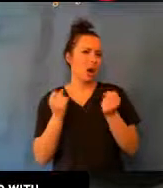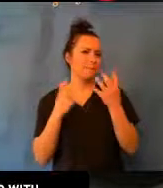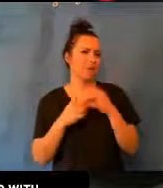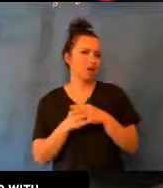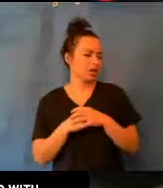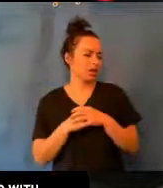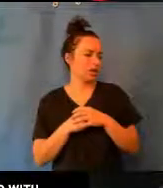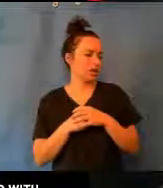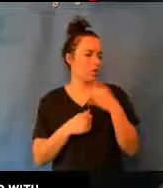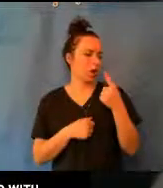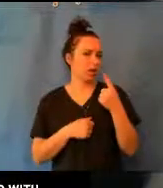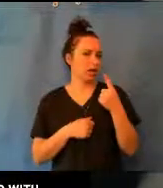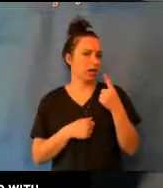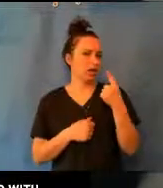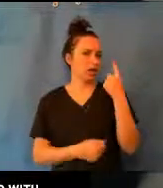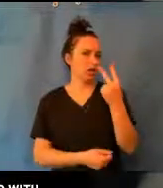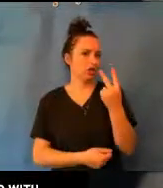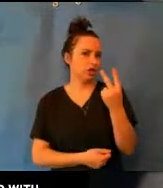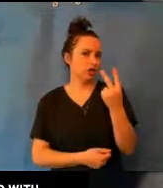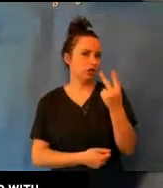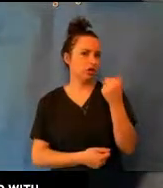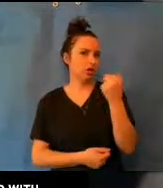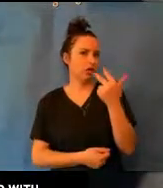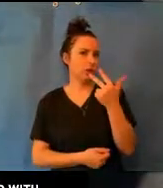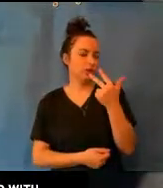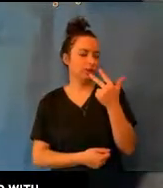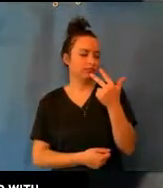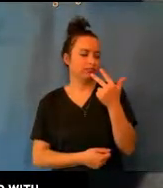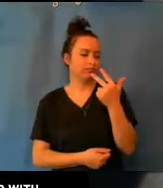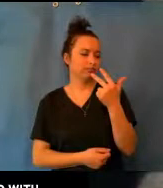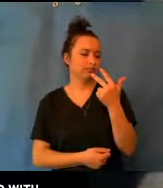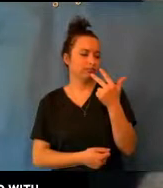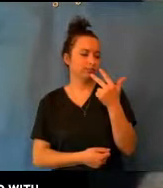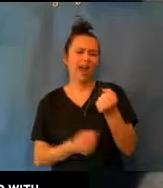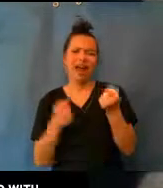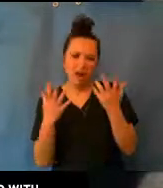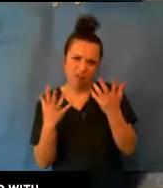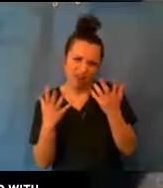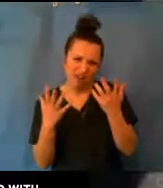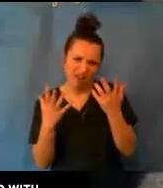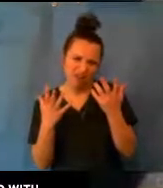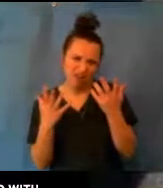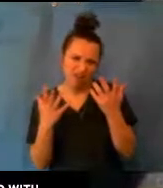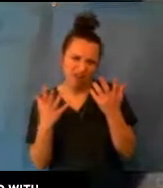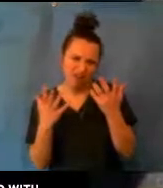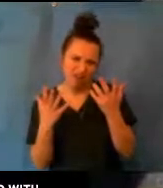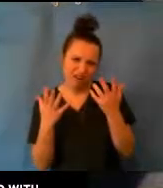Ready? 1, 2, 3. How many paper clips tall is the tennis